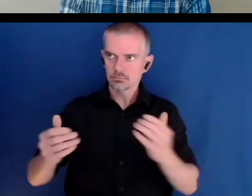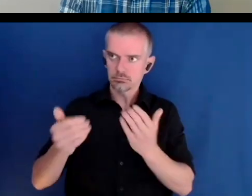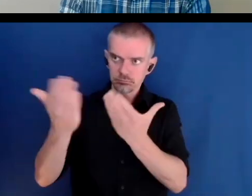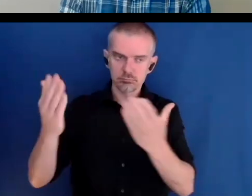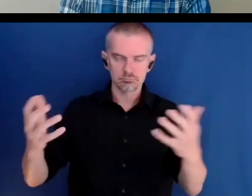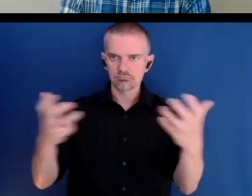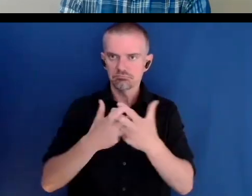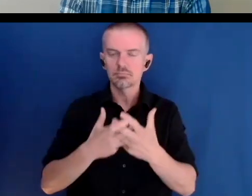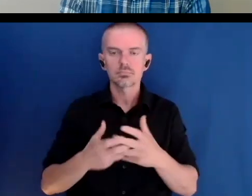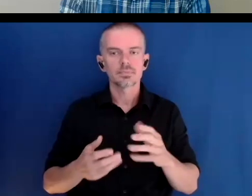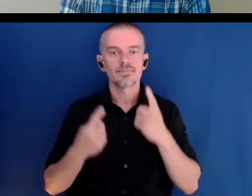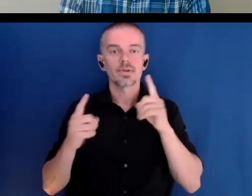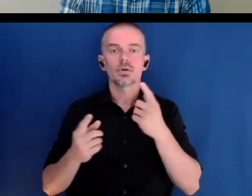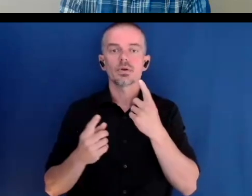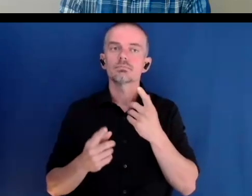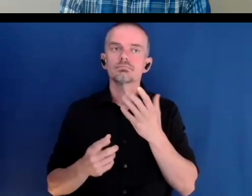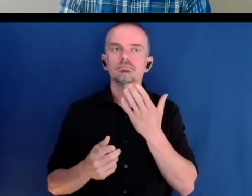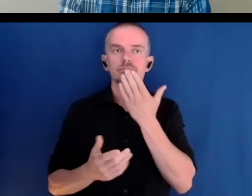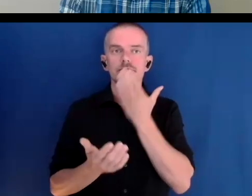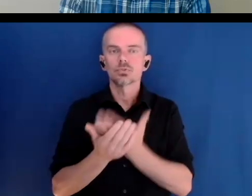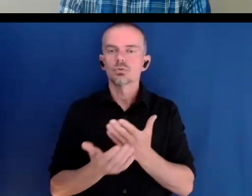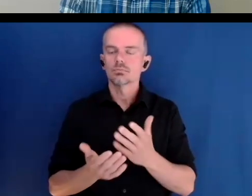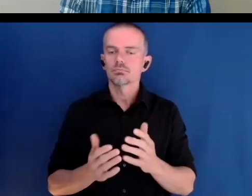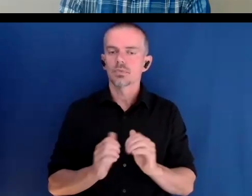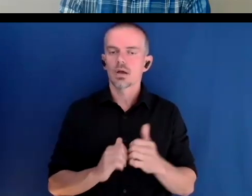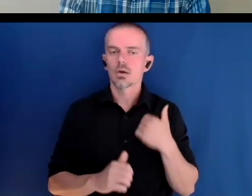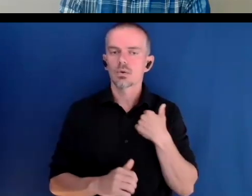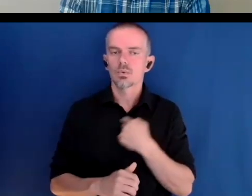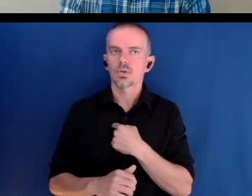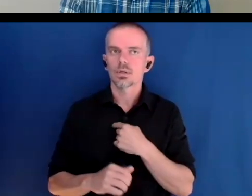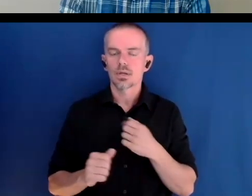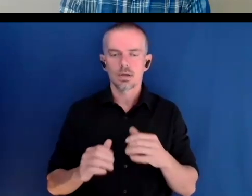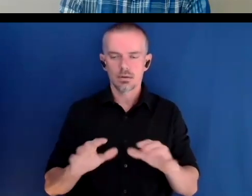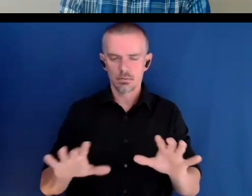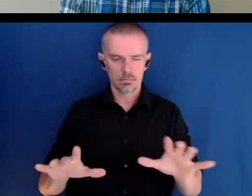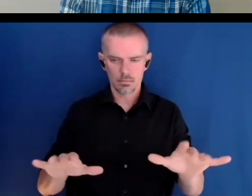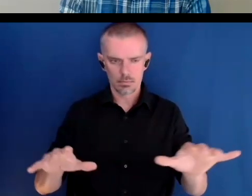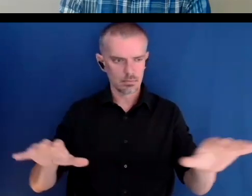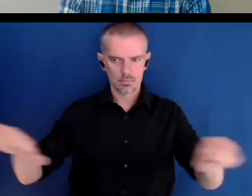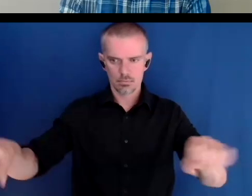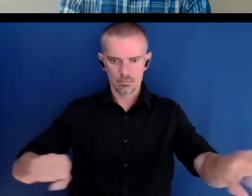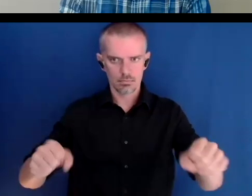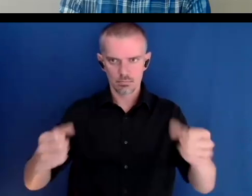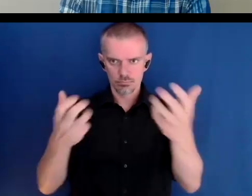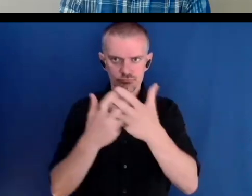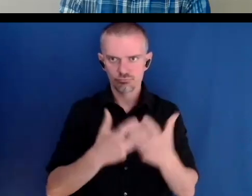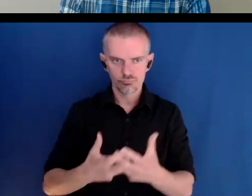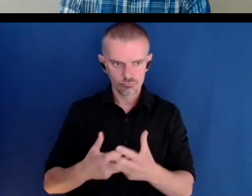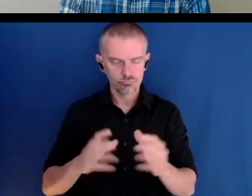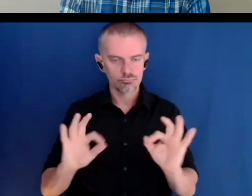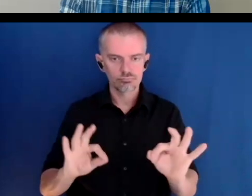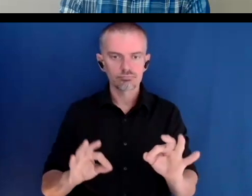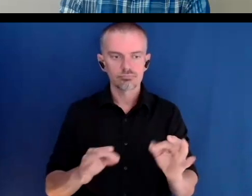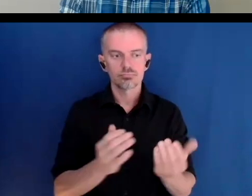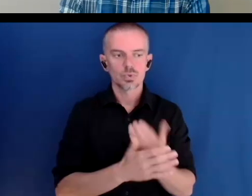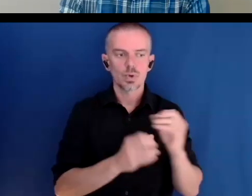very effective way to be able to match up some of these new opportunities with the